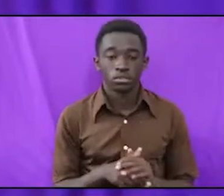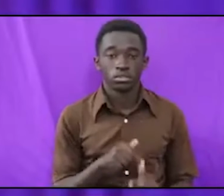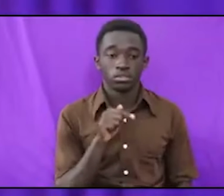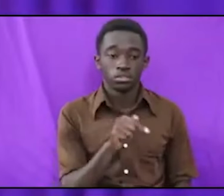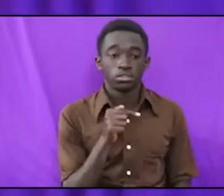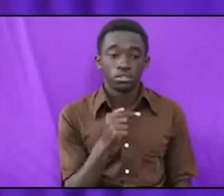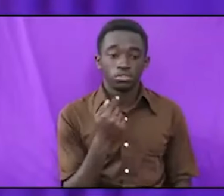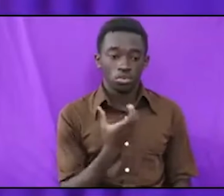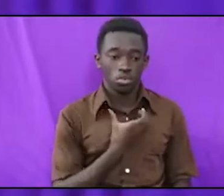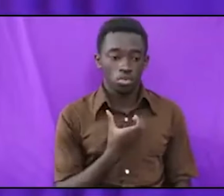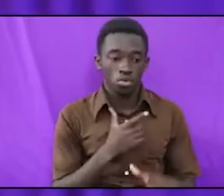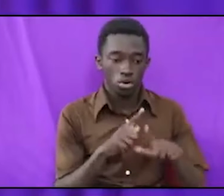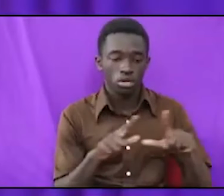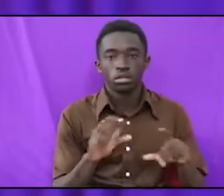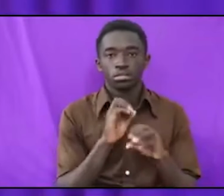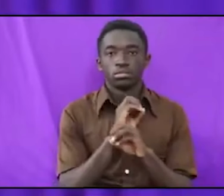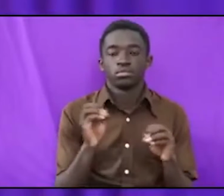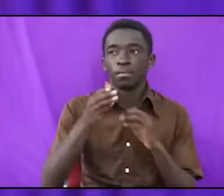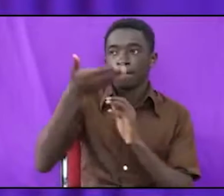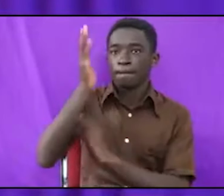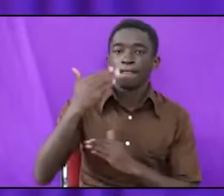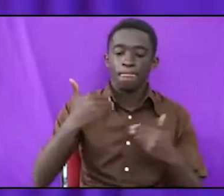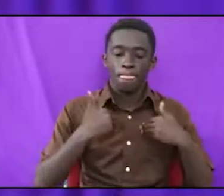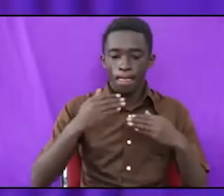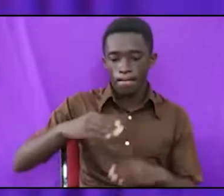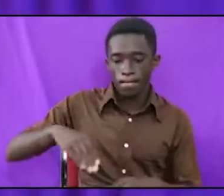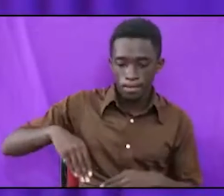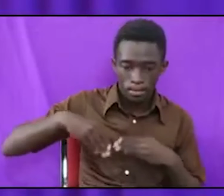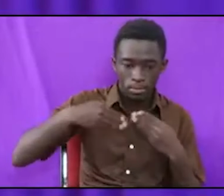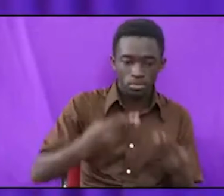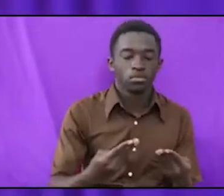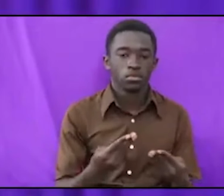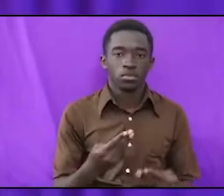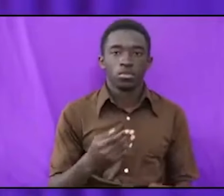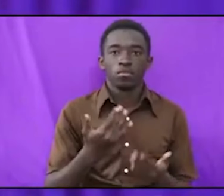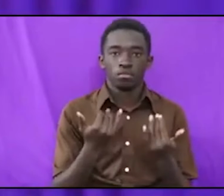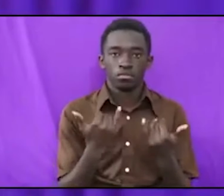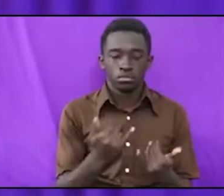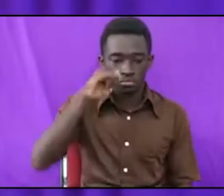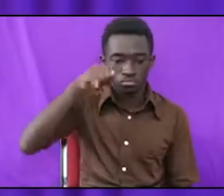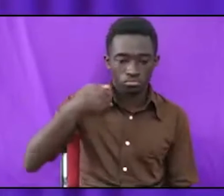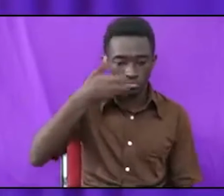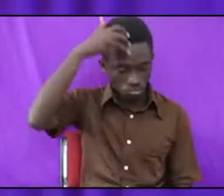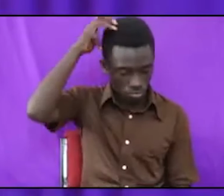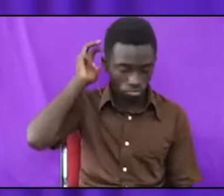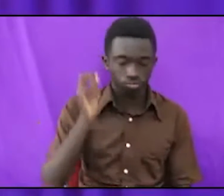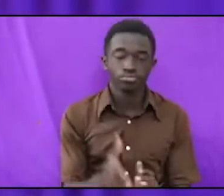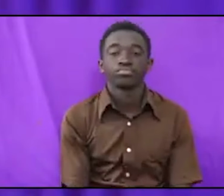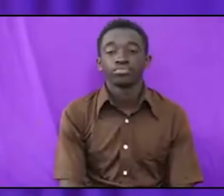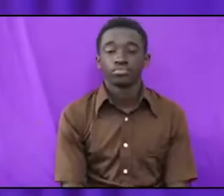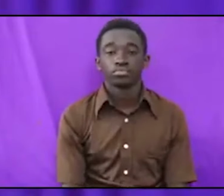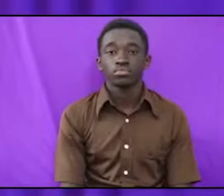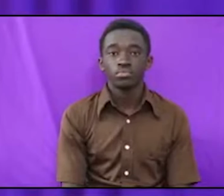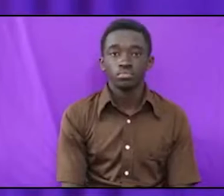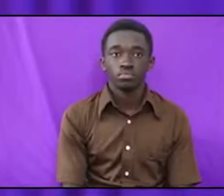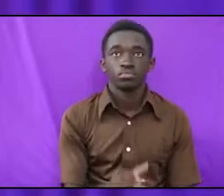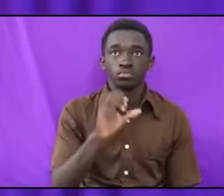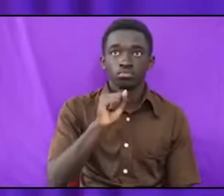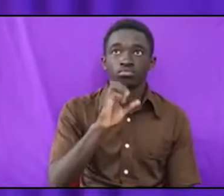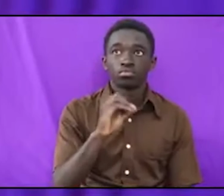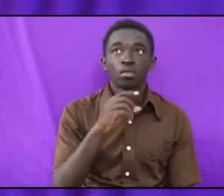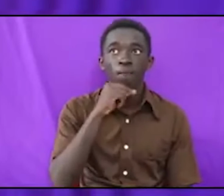own land. God has given over Judah to captivity. And so Daniel